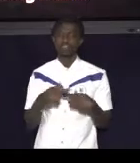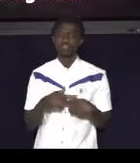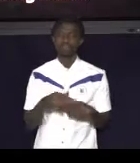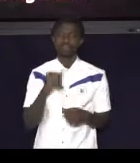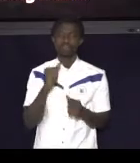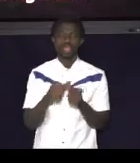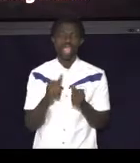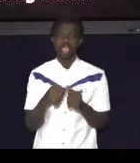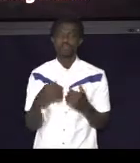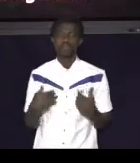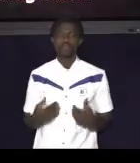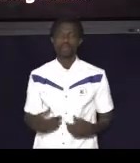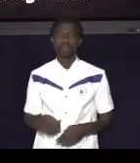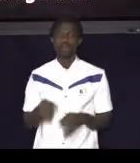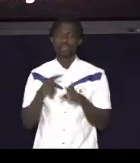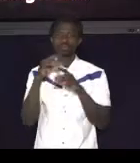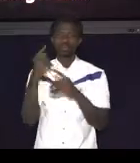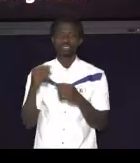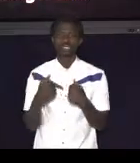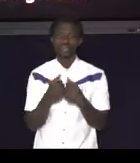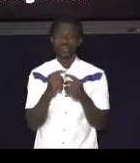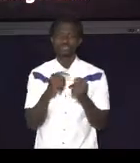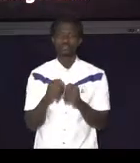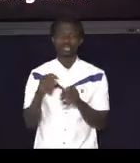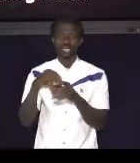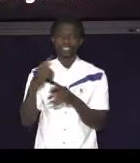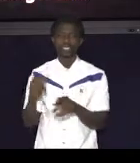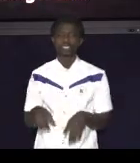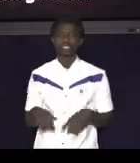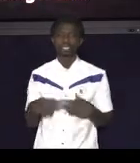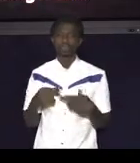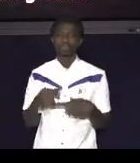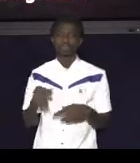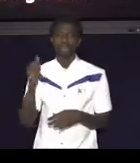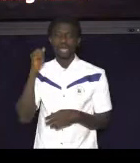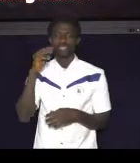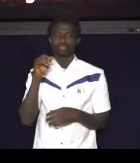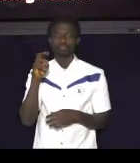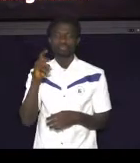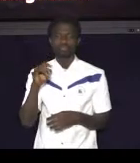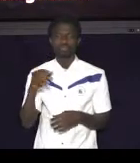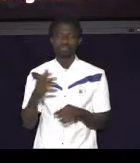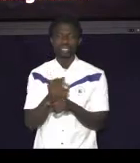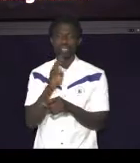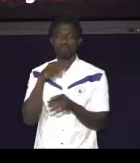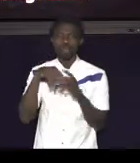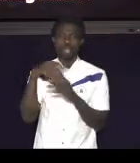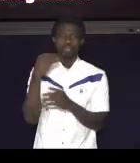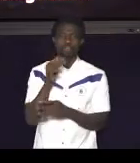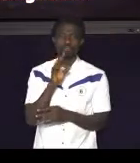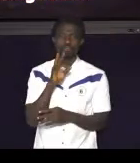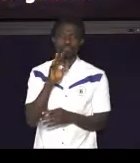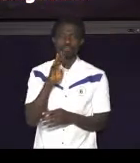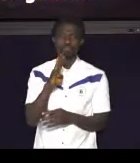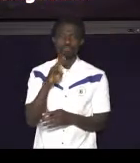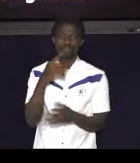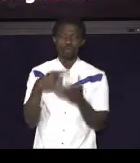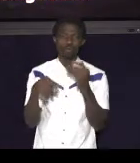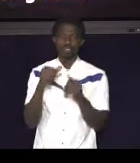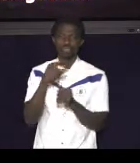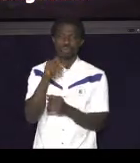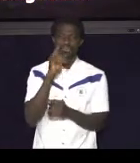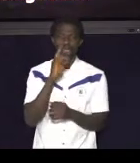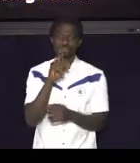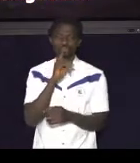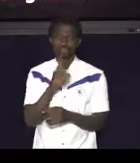Everybody watched the match together in the living room. Auntie Fumi got 4 out of 4. What about you? Are you